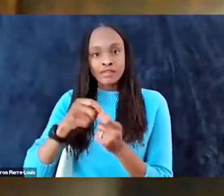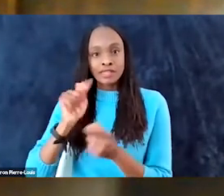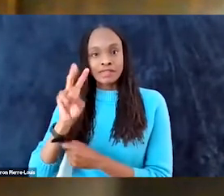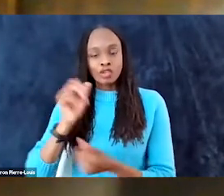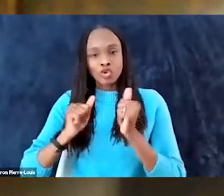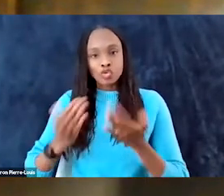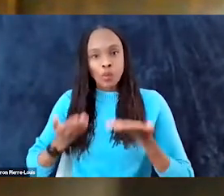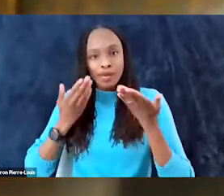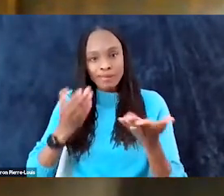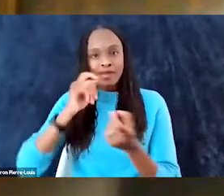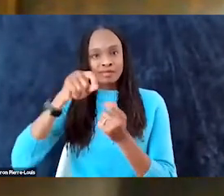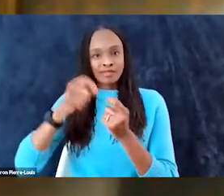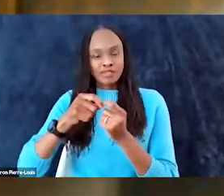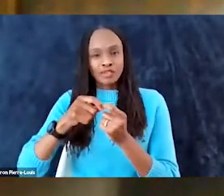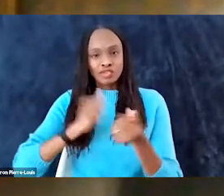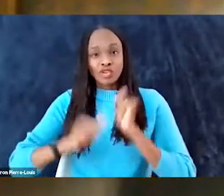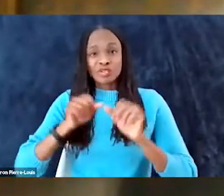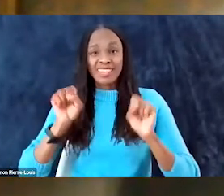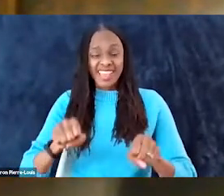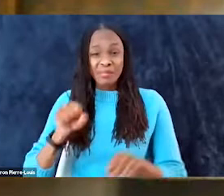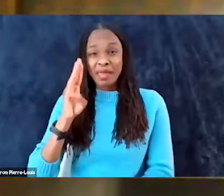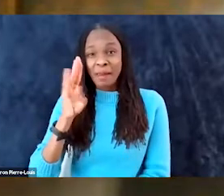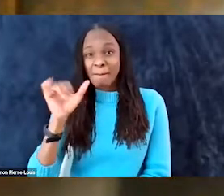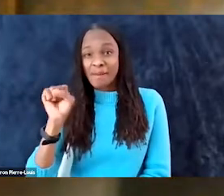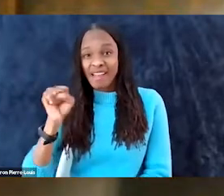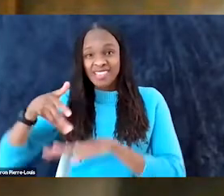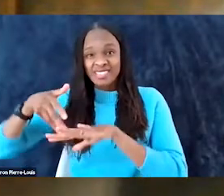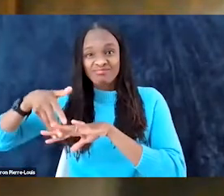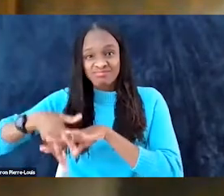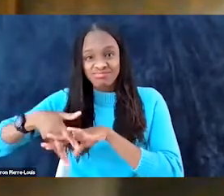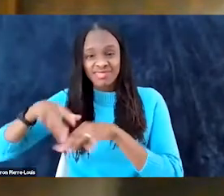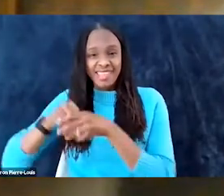shows, and there can be bias built in to that.